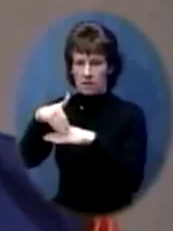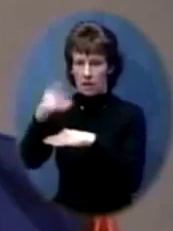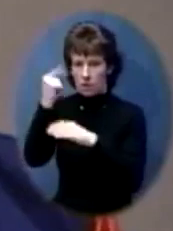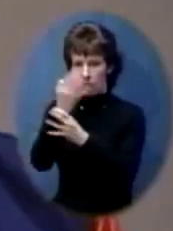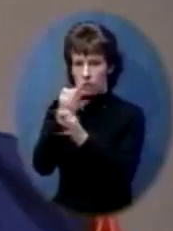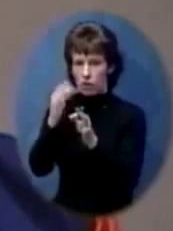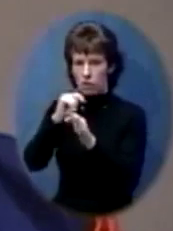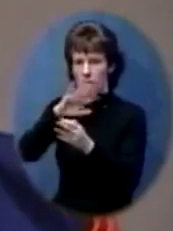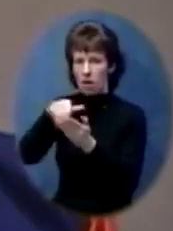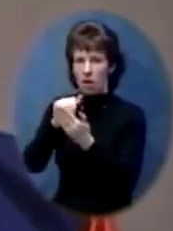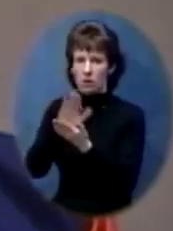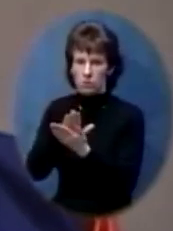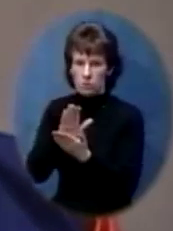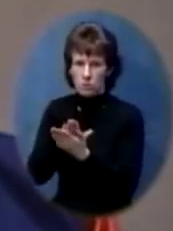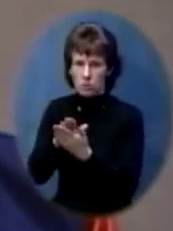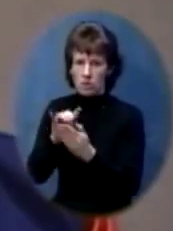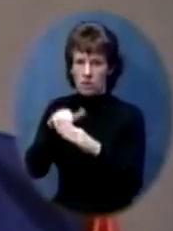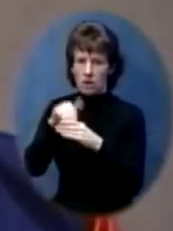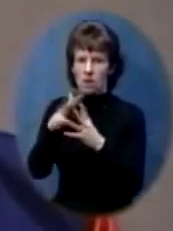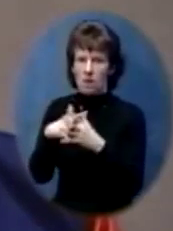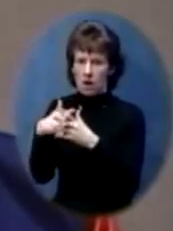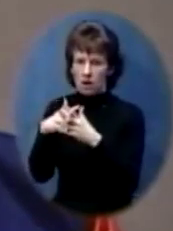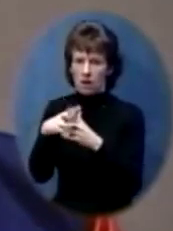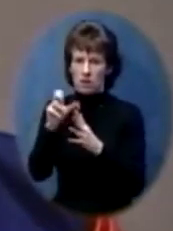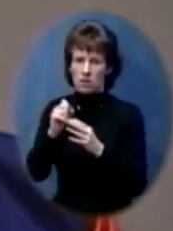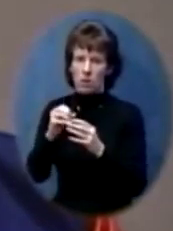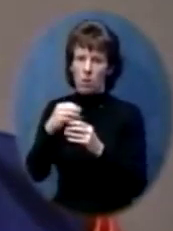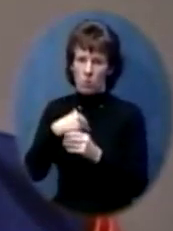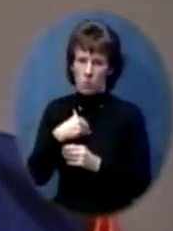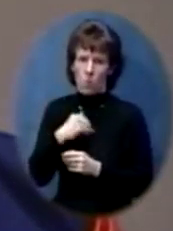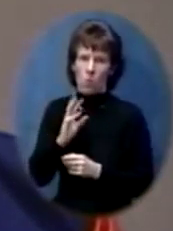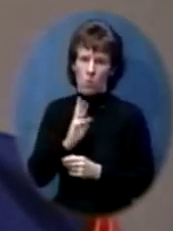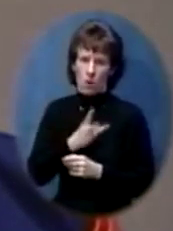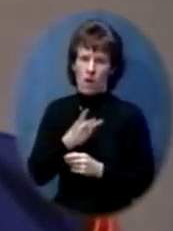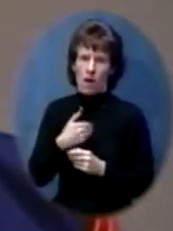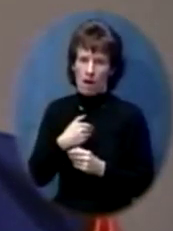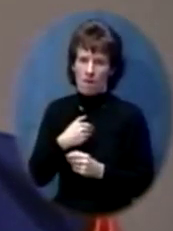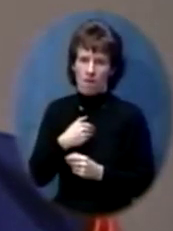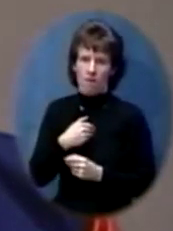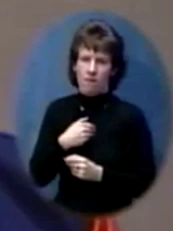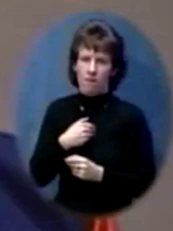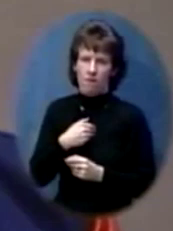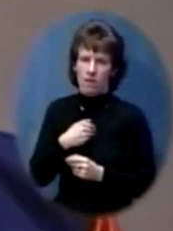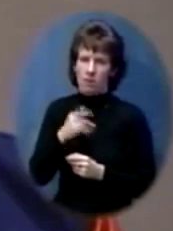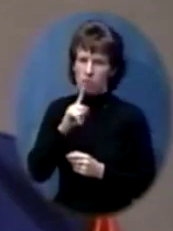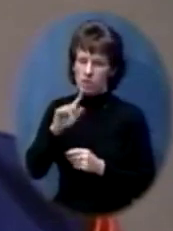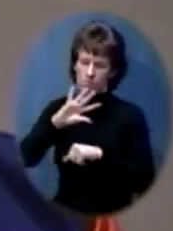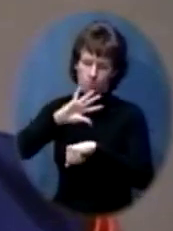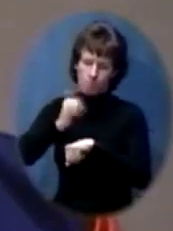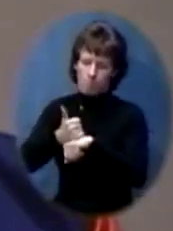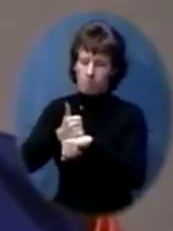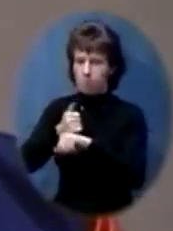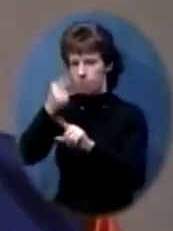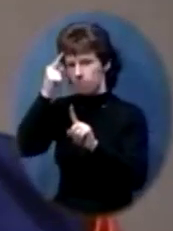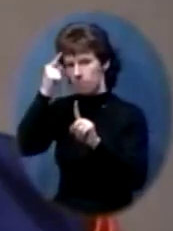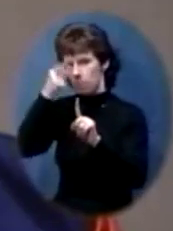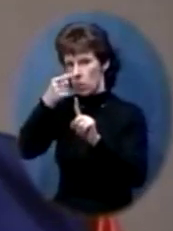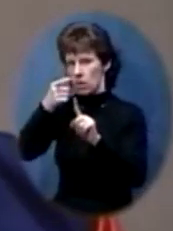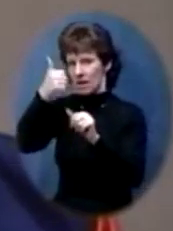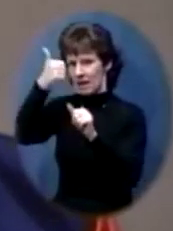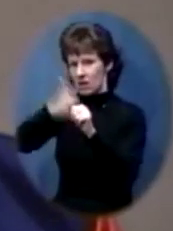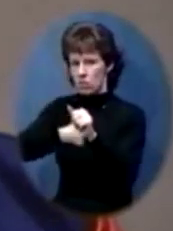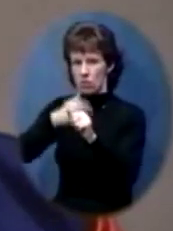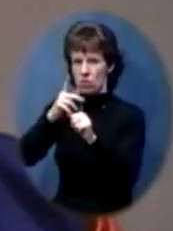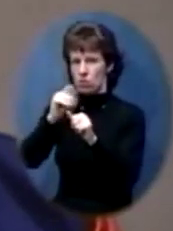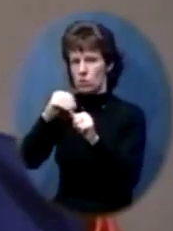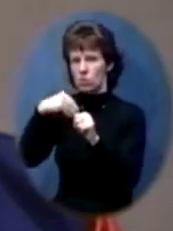to all the schools around the country. So there's we have launched a campaign that will really try to reach